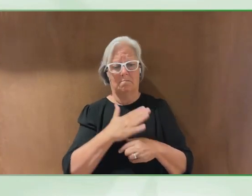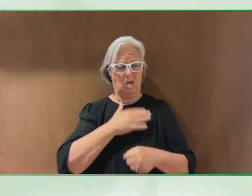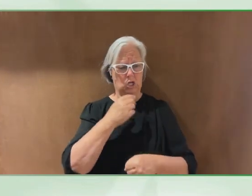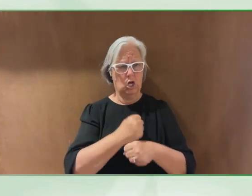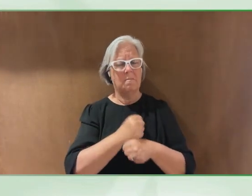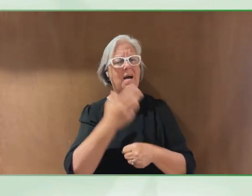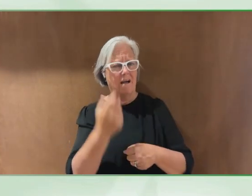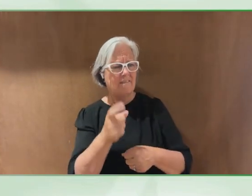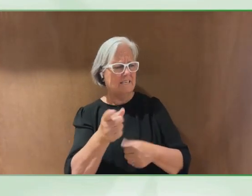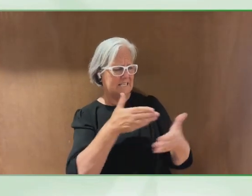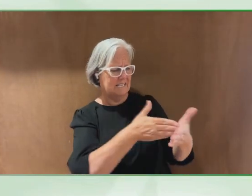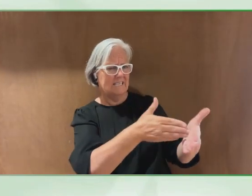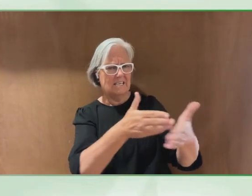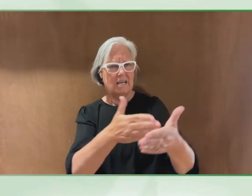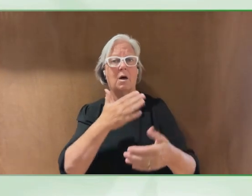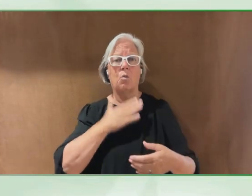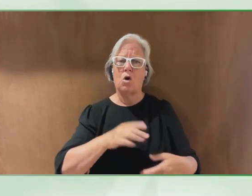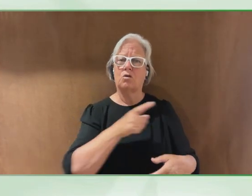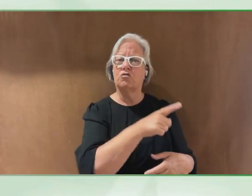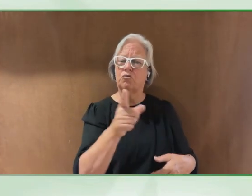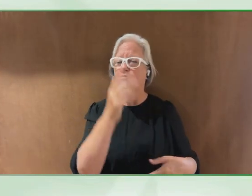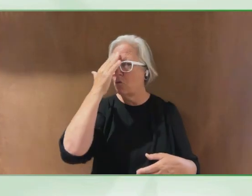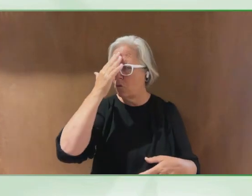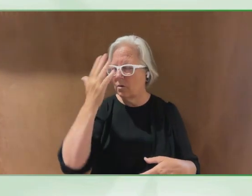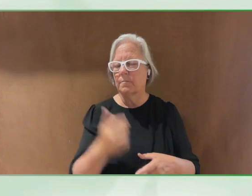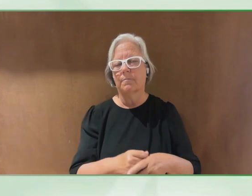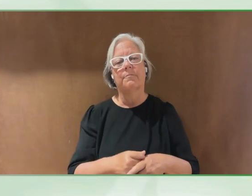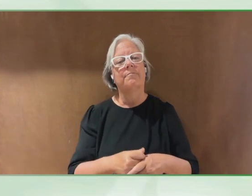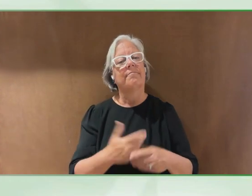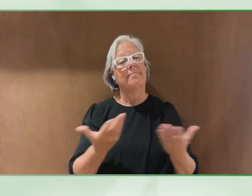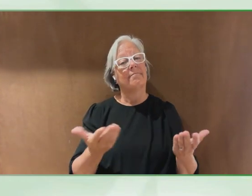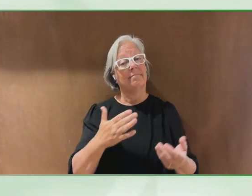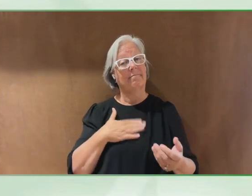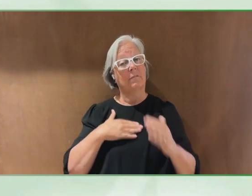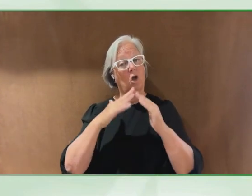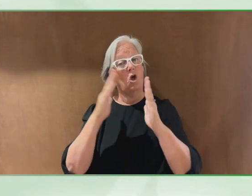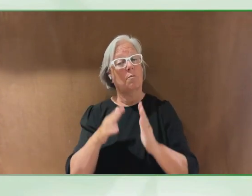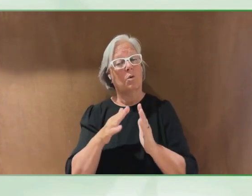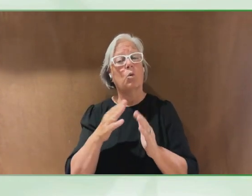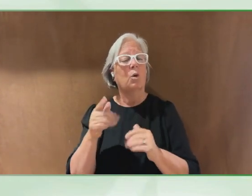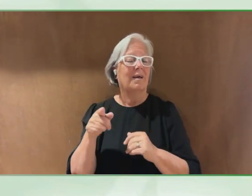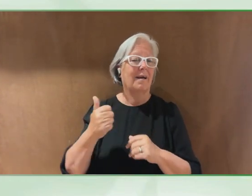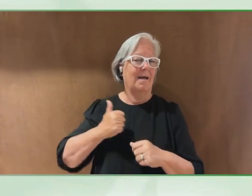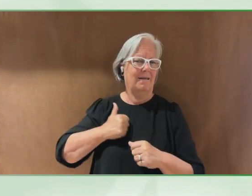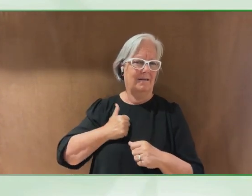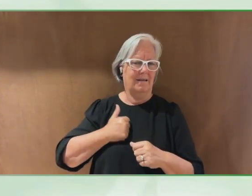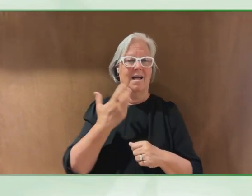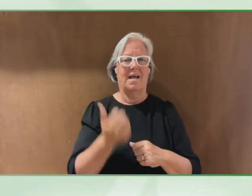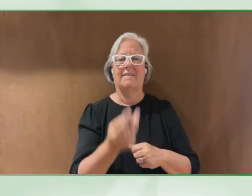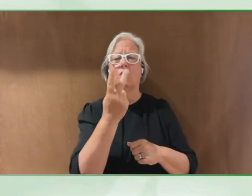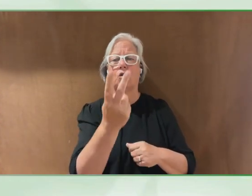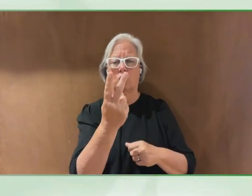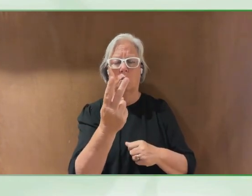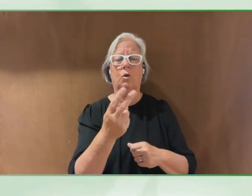mind. In Canada, we have we have two official languages. We have French and